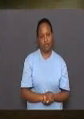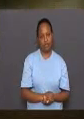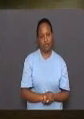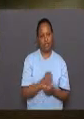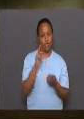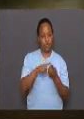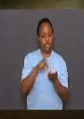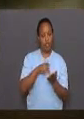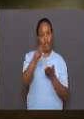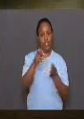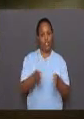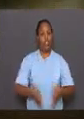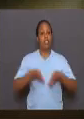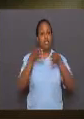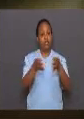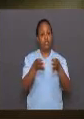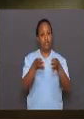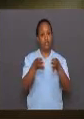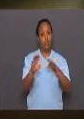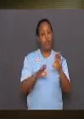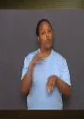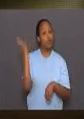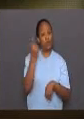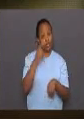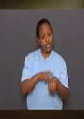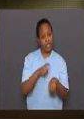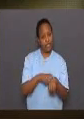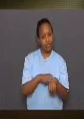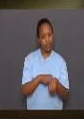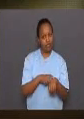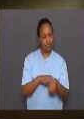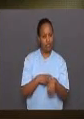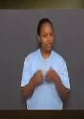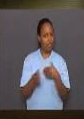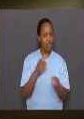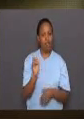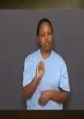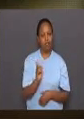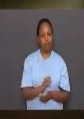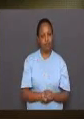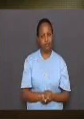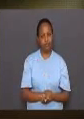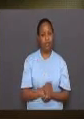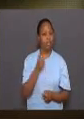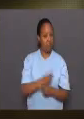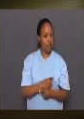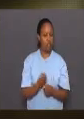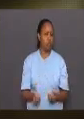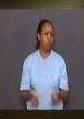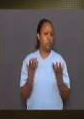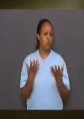to democracy has not always been smooth. In fact,